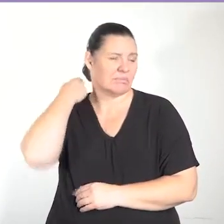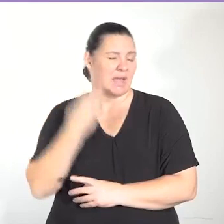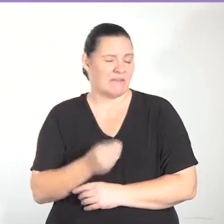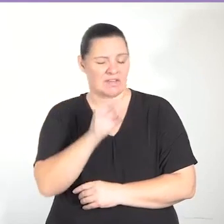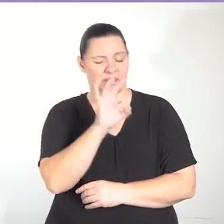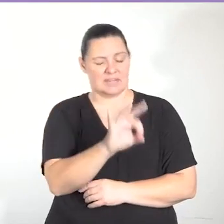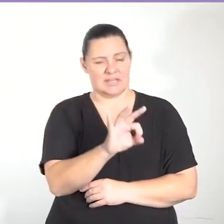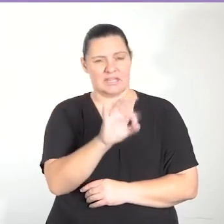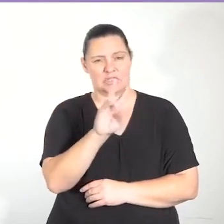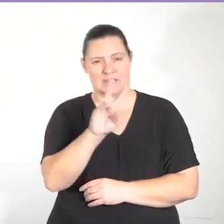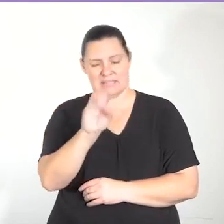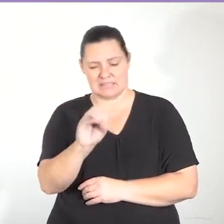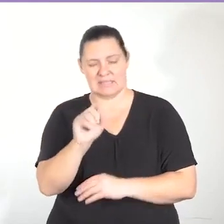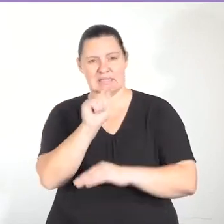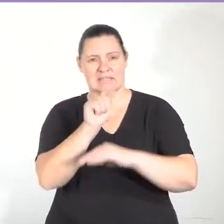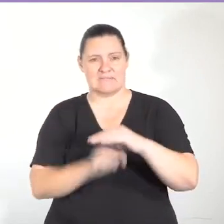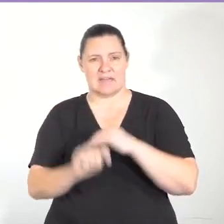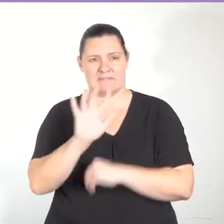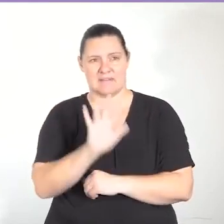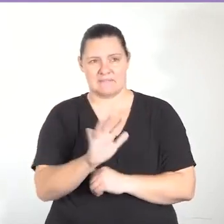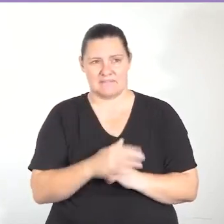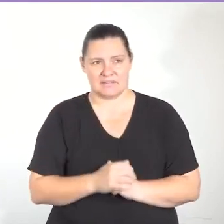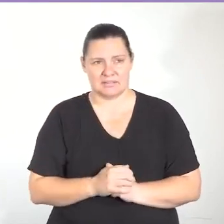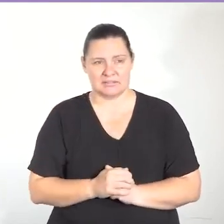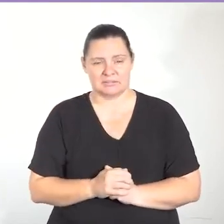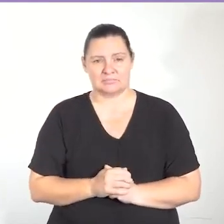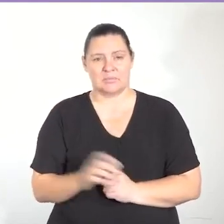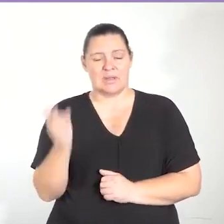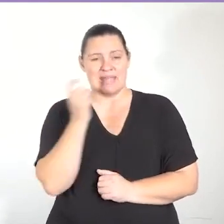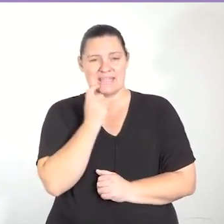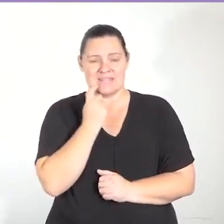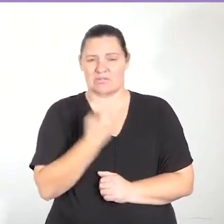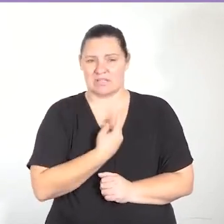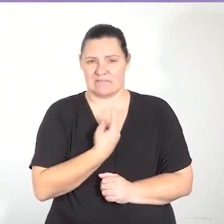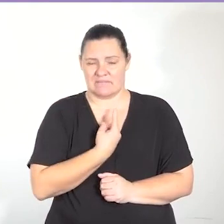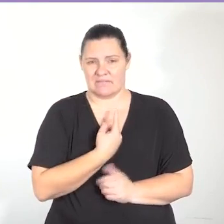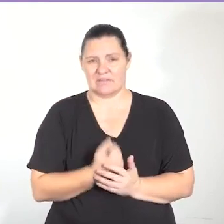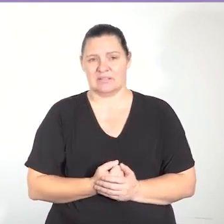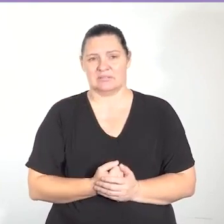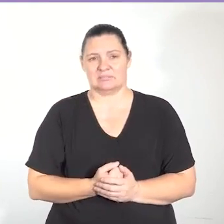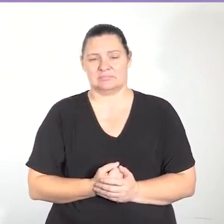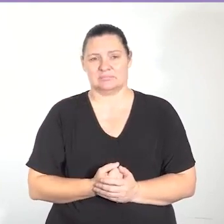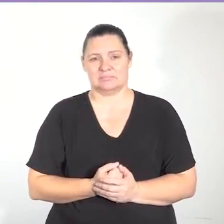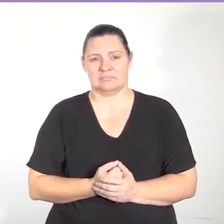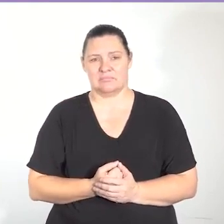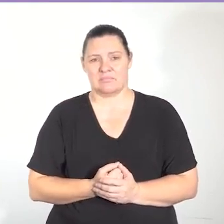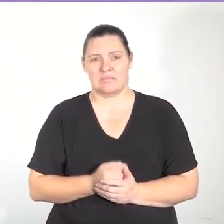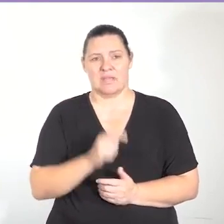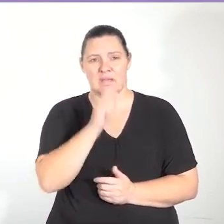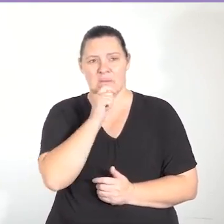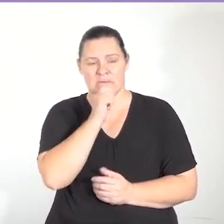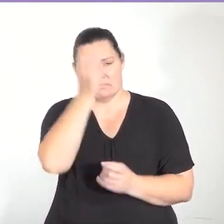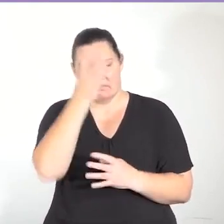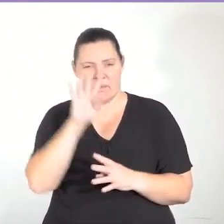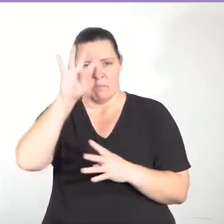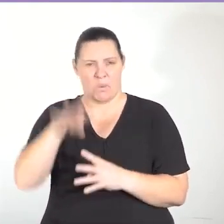have here 320 divided by 5. To make this easier for us, we are going to use our clue